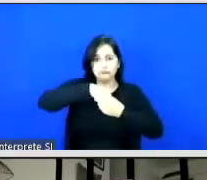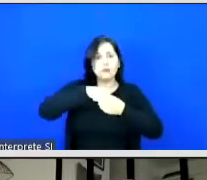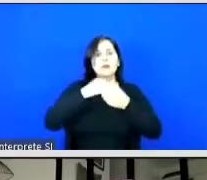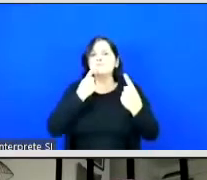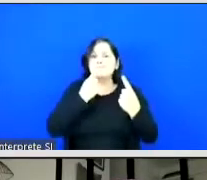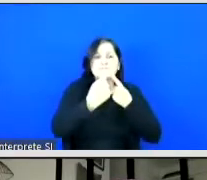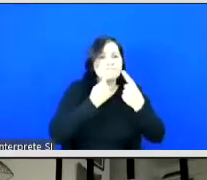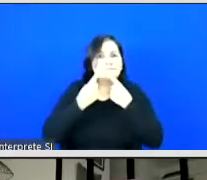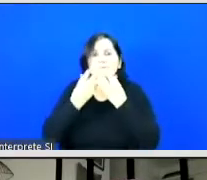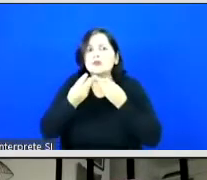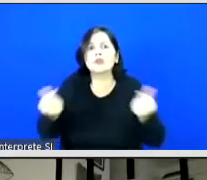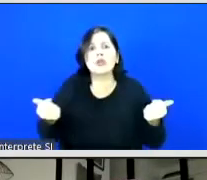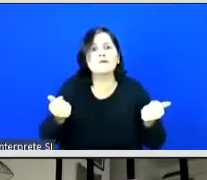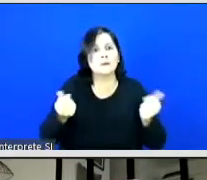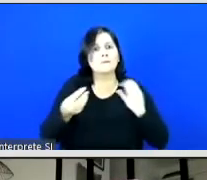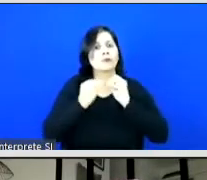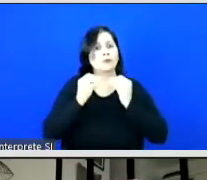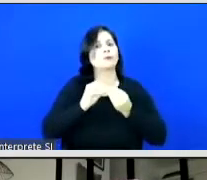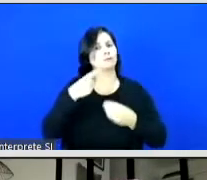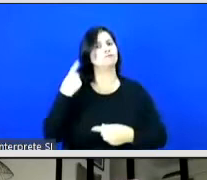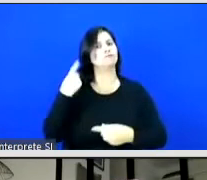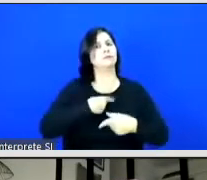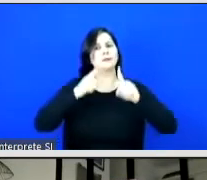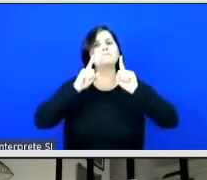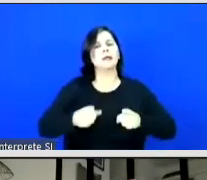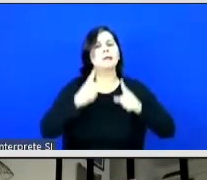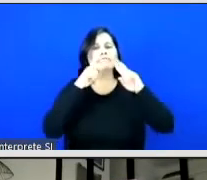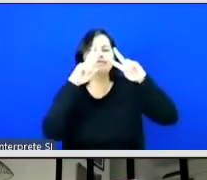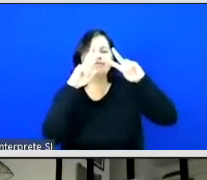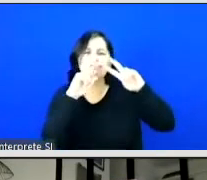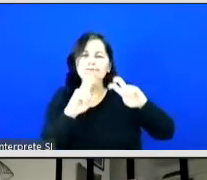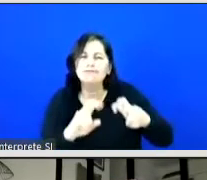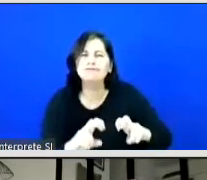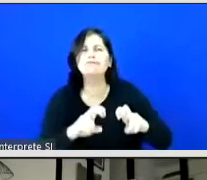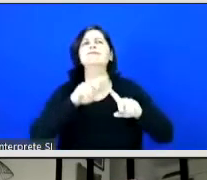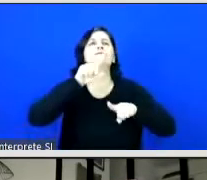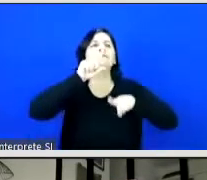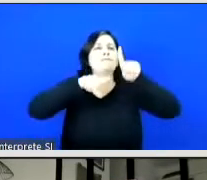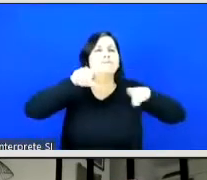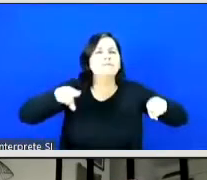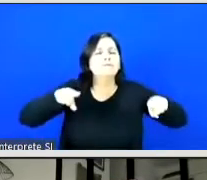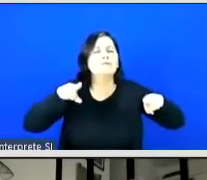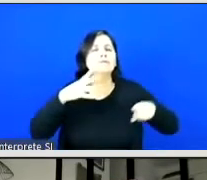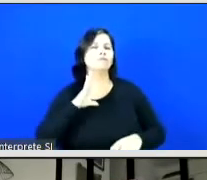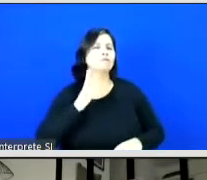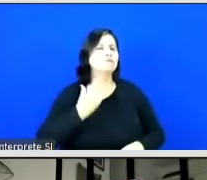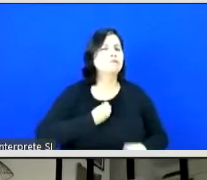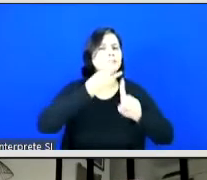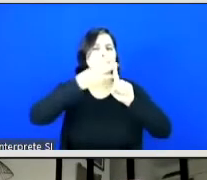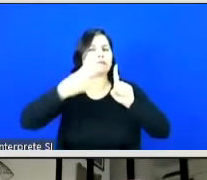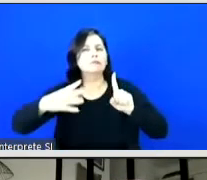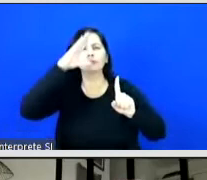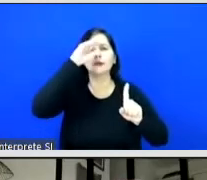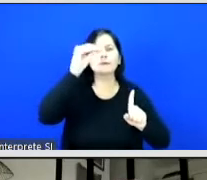analizar las estadísticas y los indicadores de género para poder usarlos para tomar las decisiones.